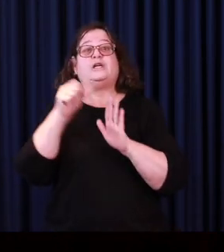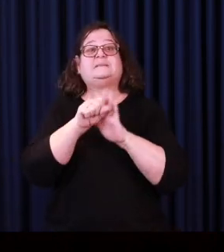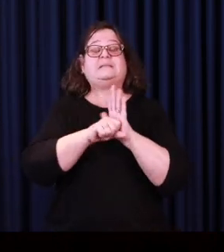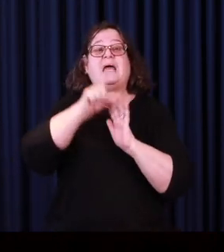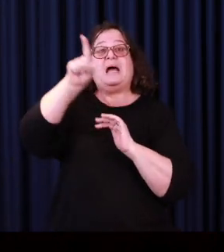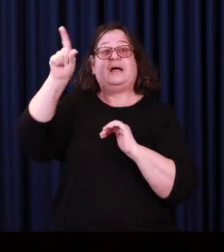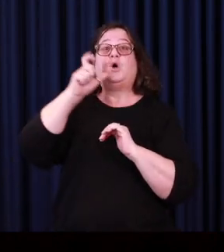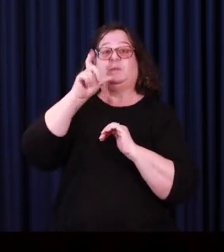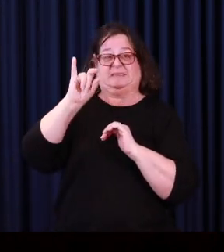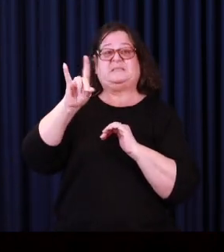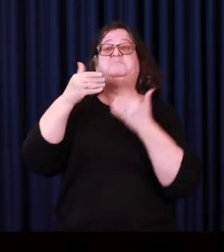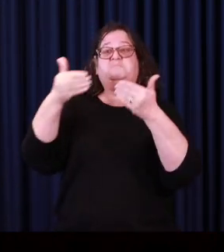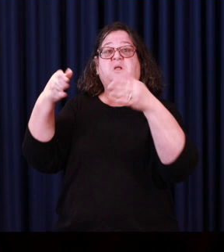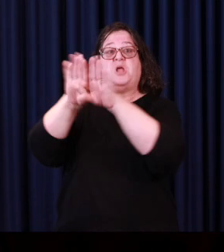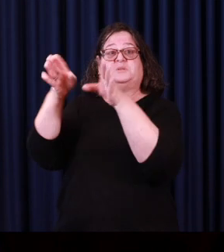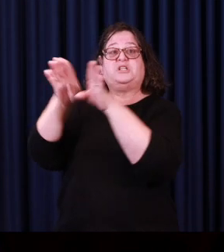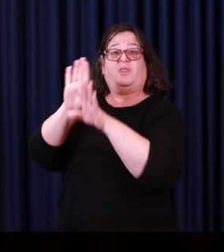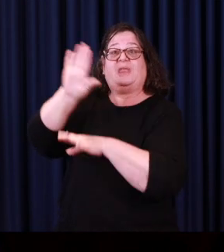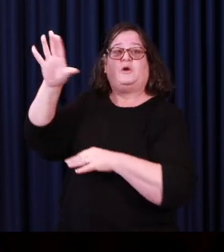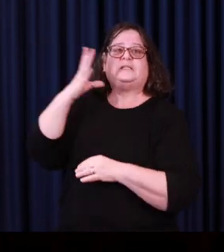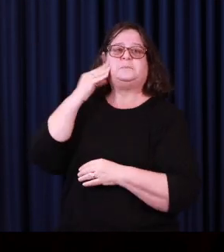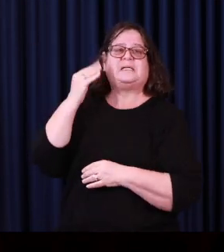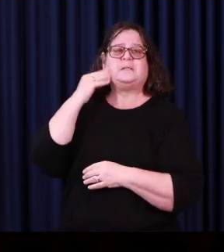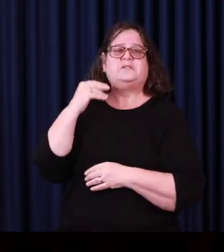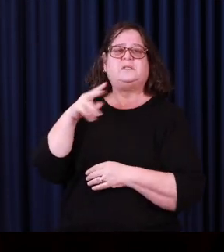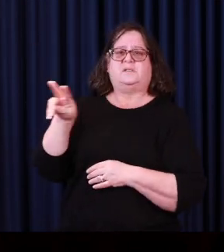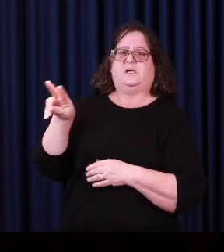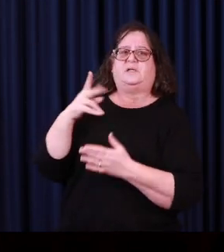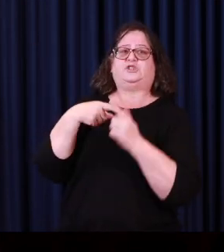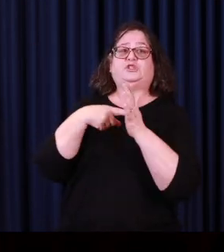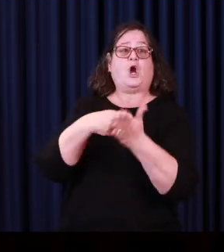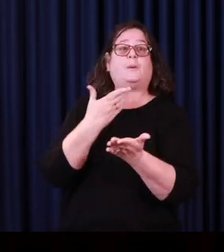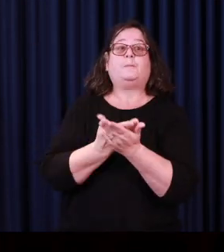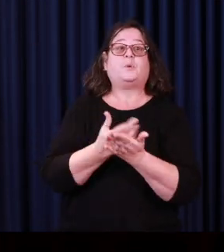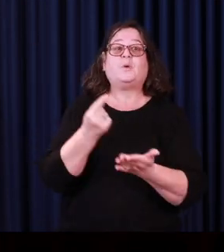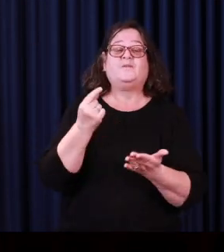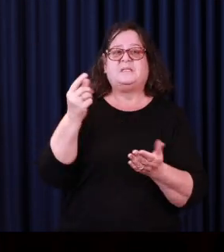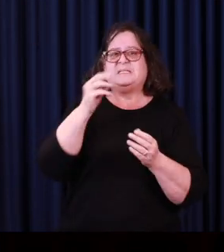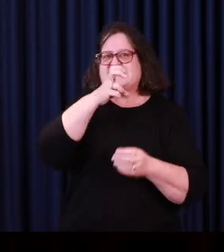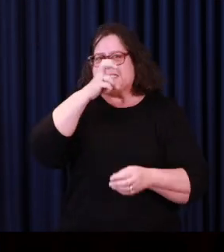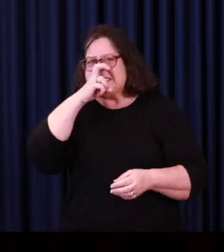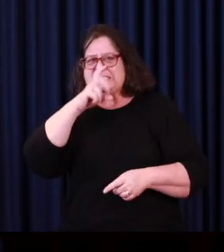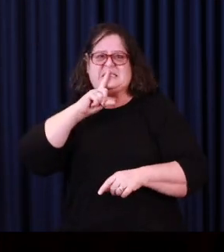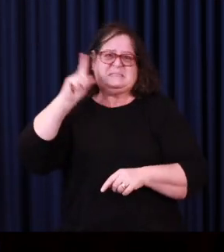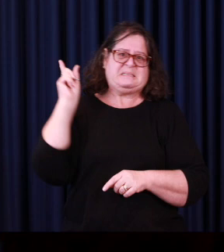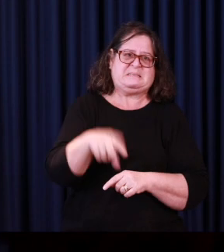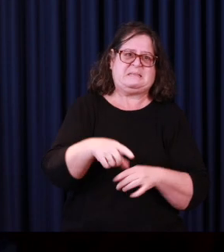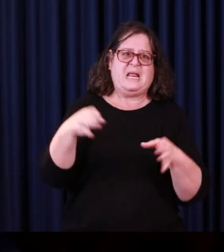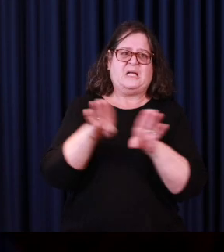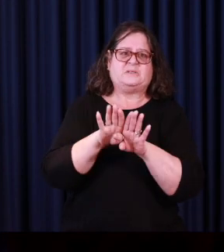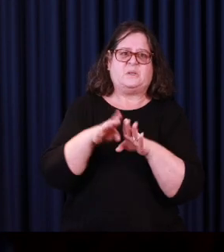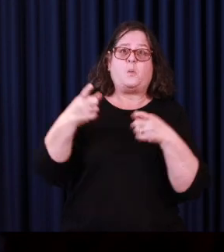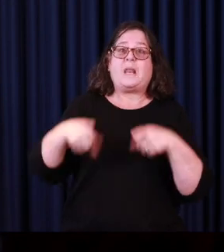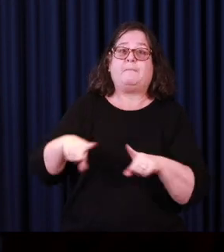lock down. What do they have to show for their strict mandates and orders? They're still